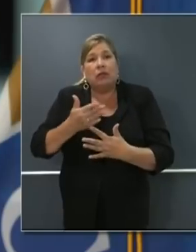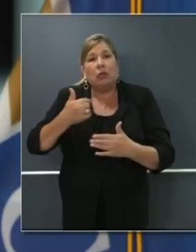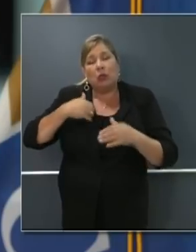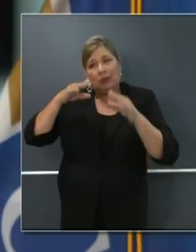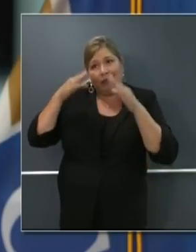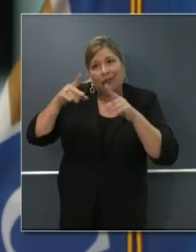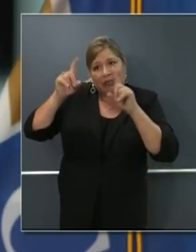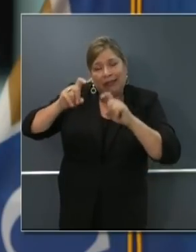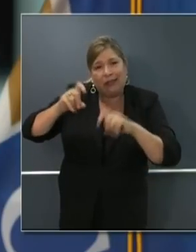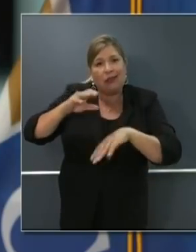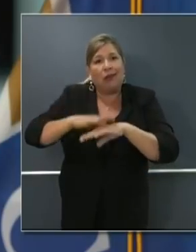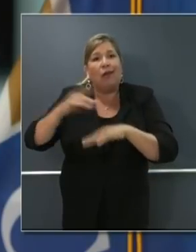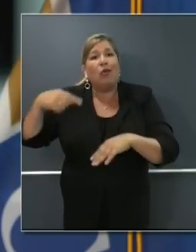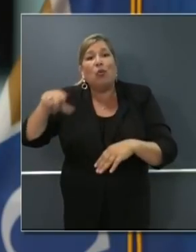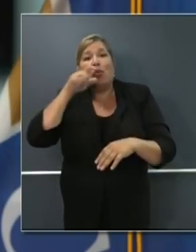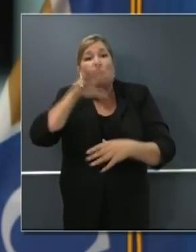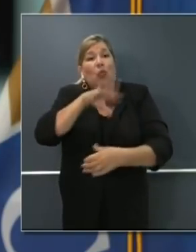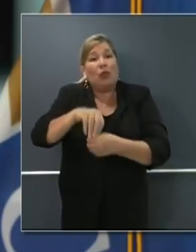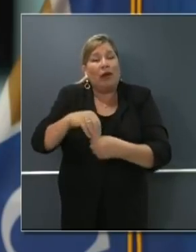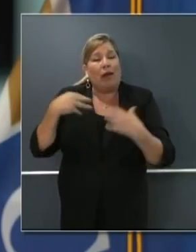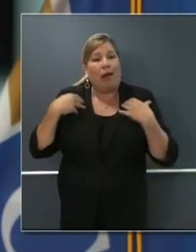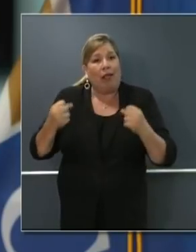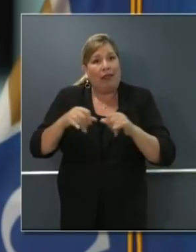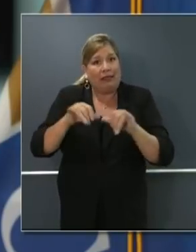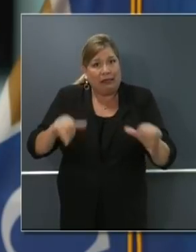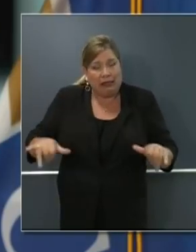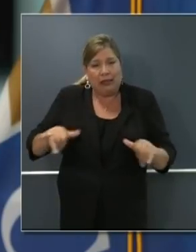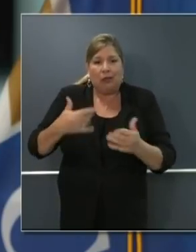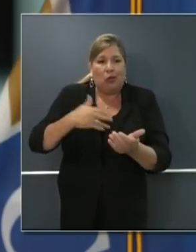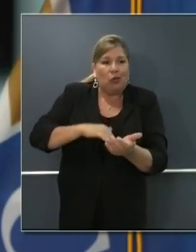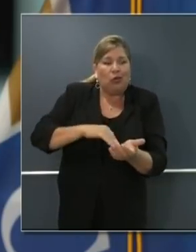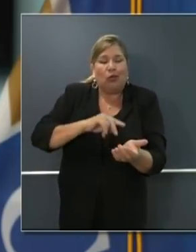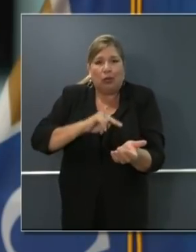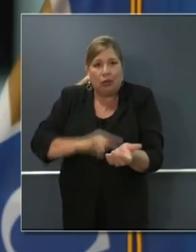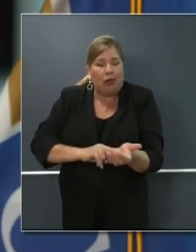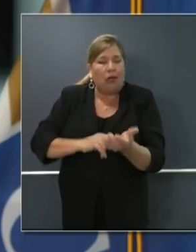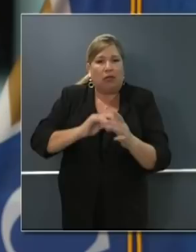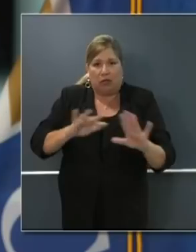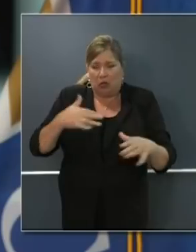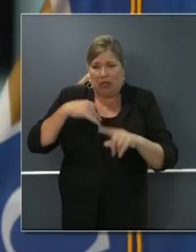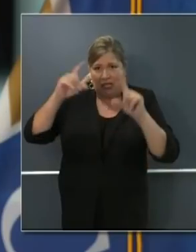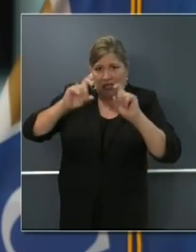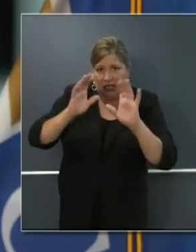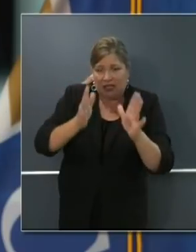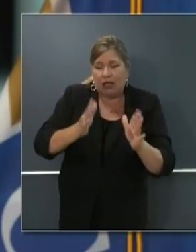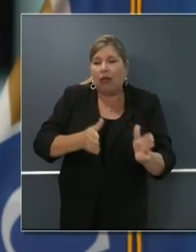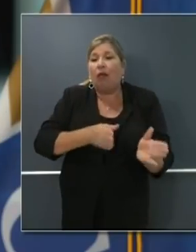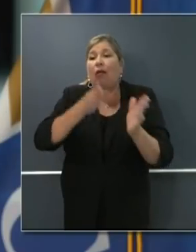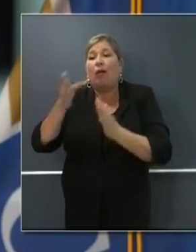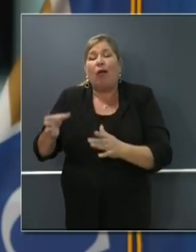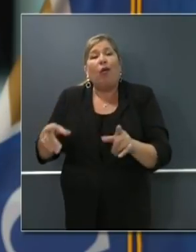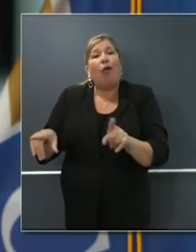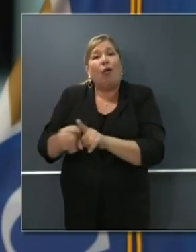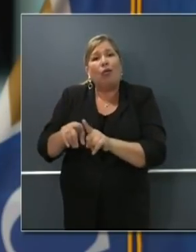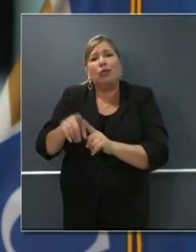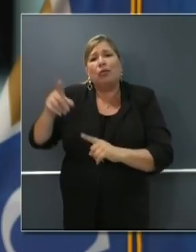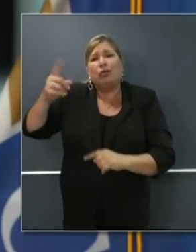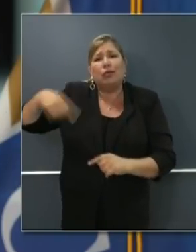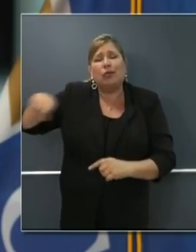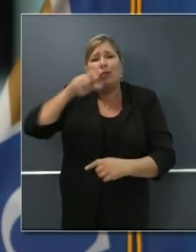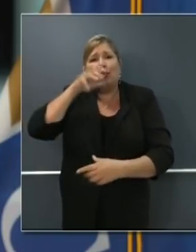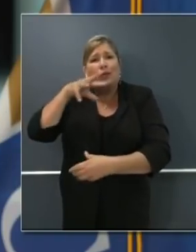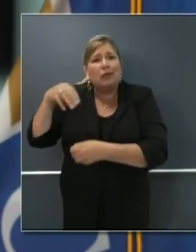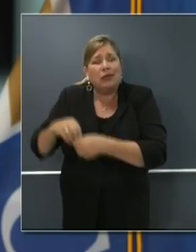skilled nursing facilities, and we want to help support the efforts locally, regionally, and all across the state on those